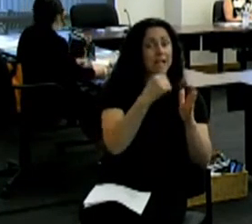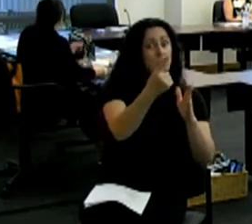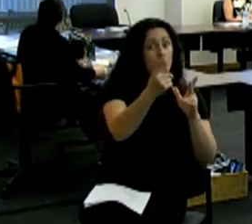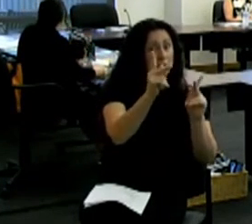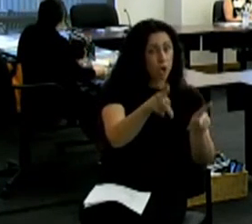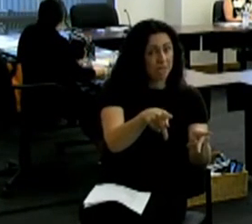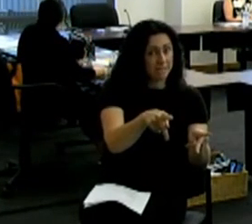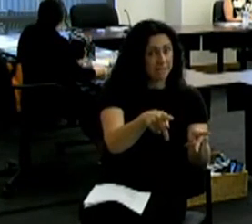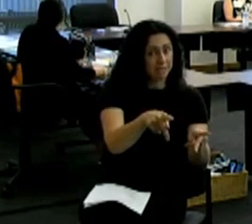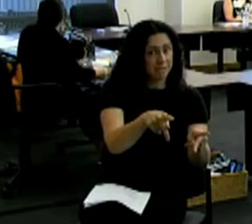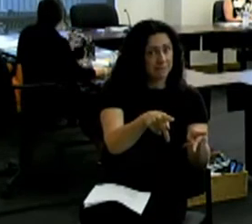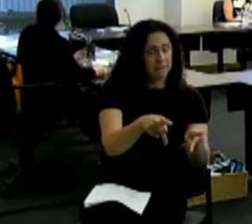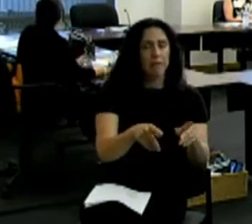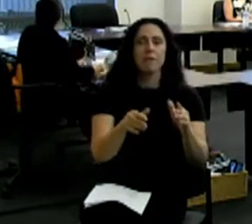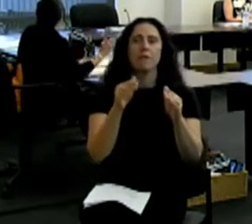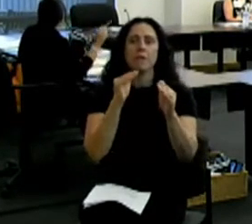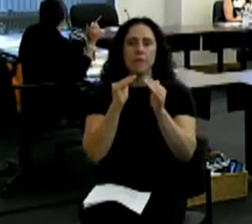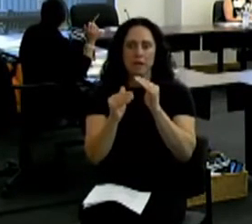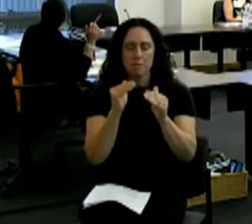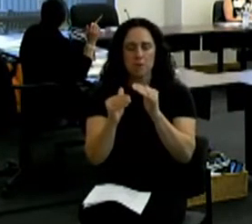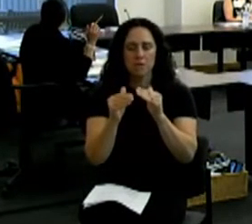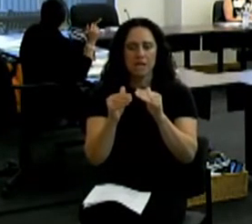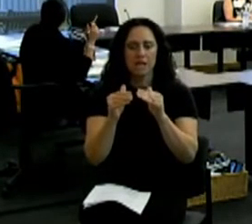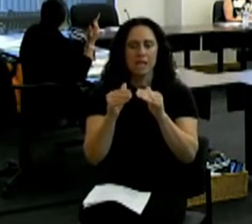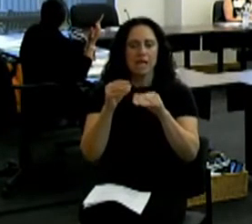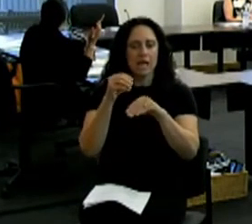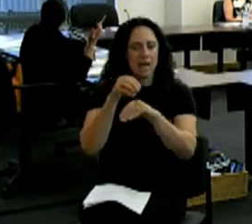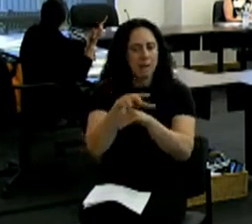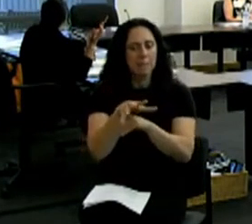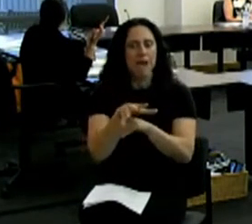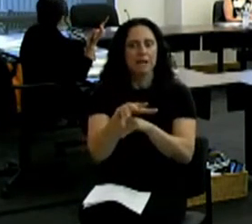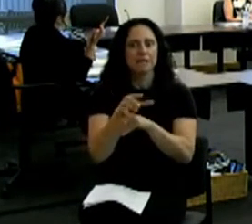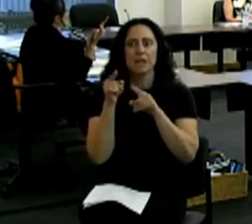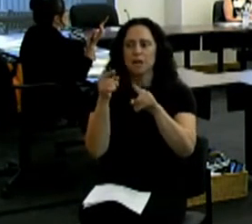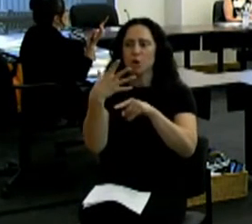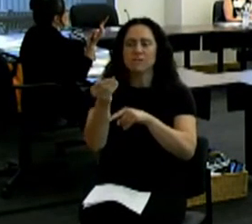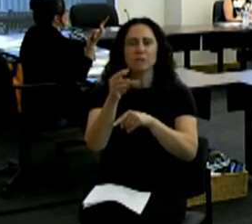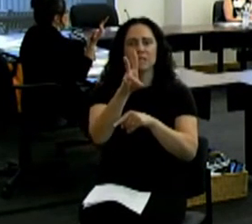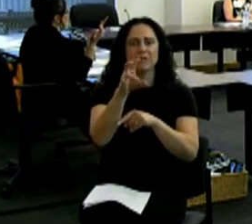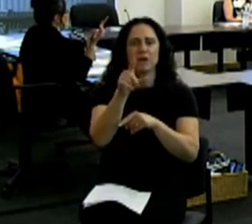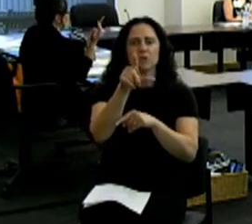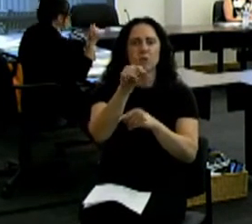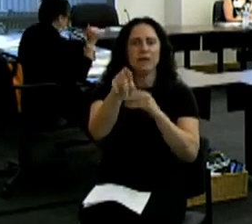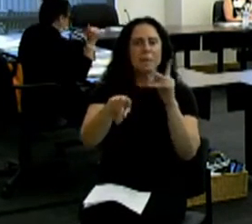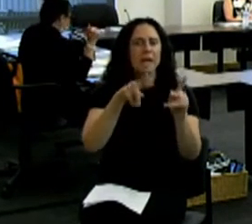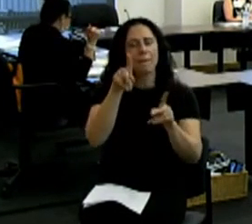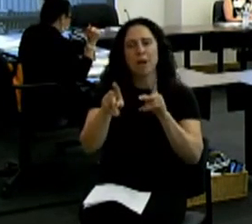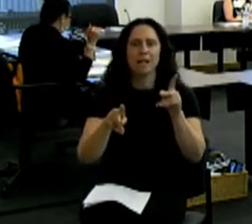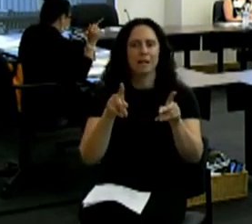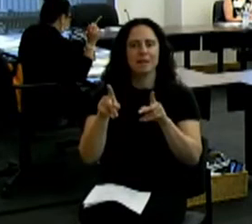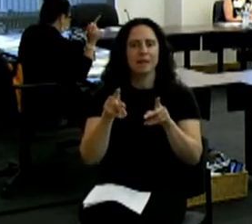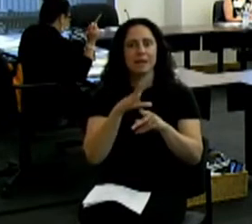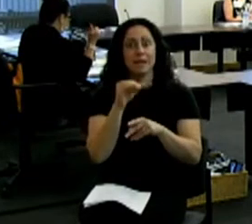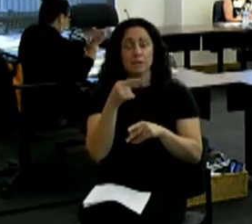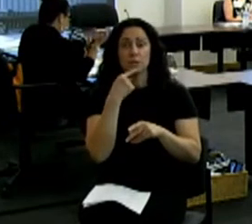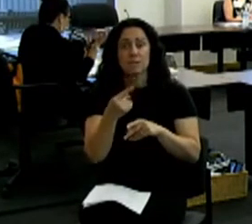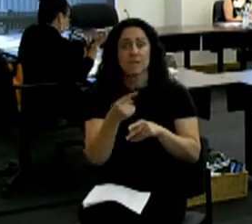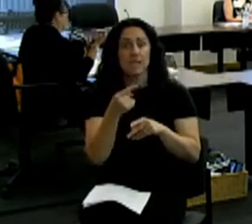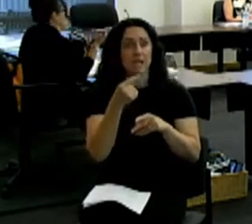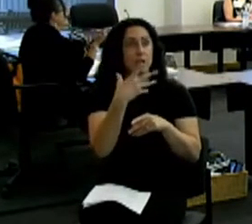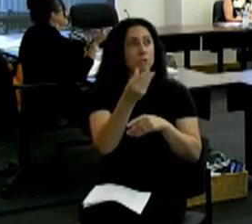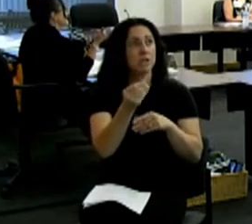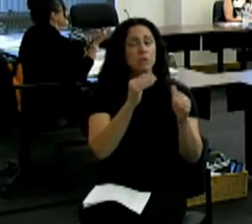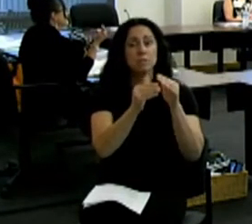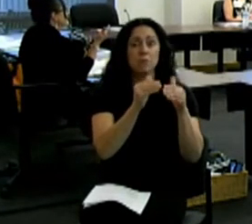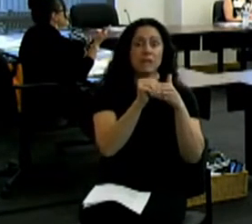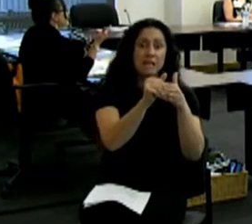person. The community impact, it goes out to 720 people. And you said it goes out to